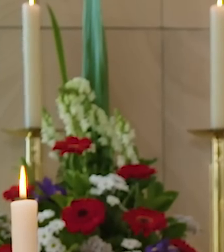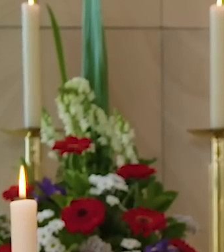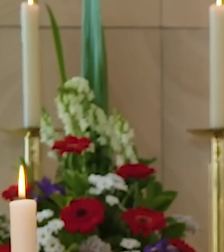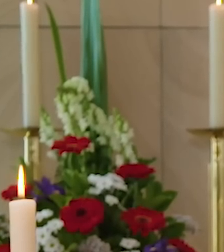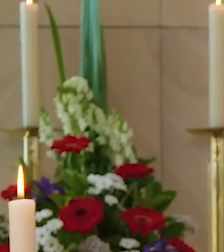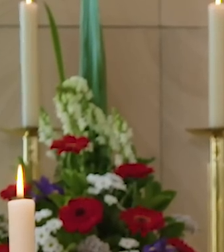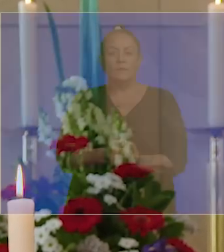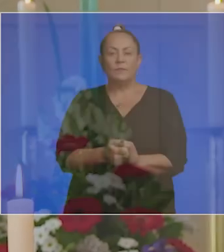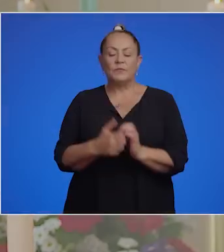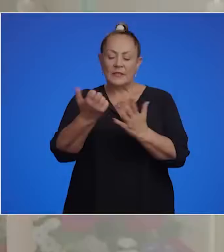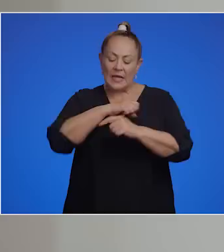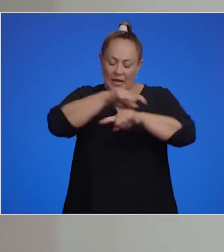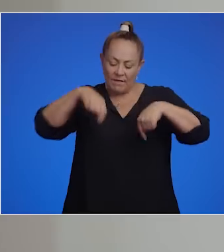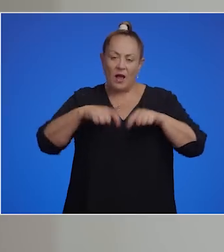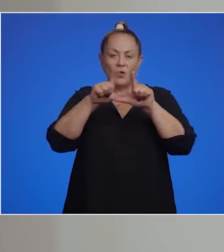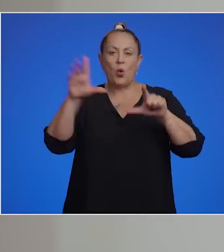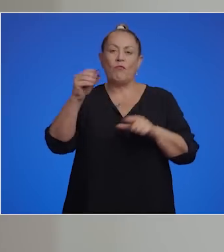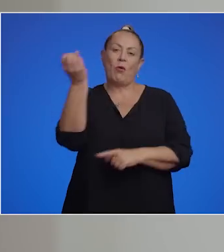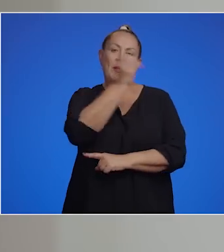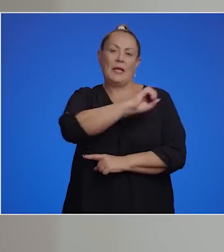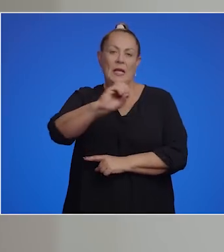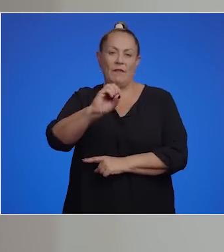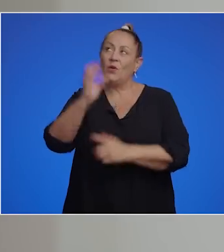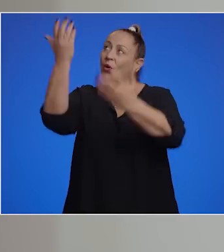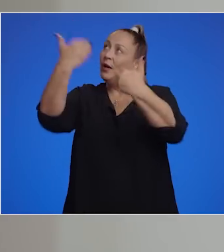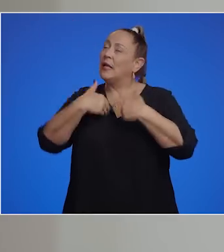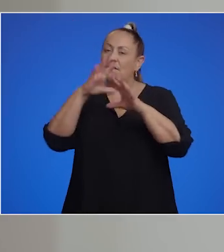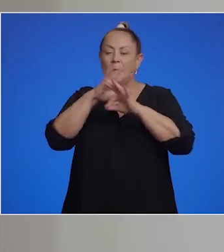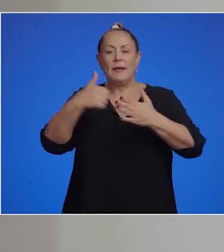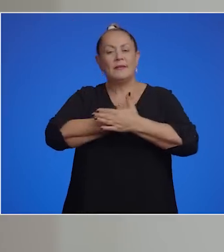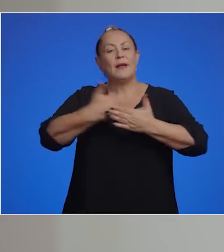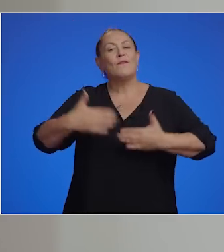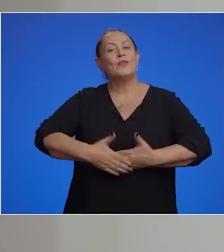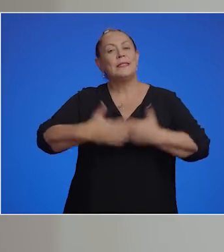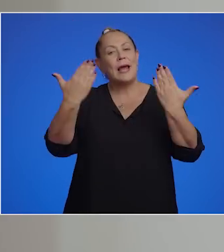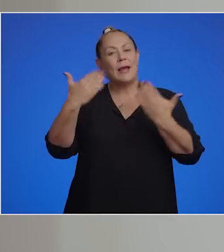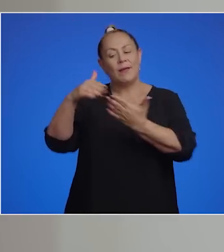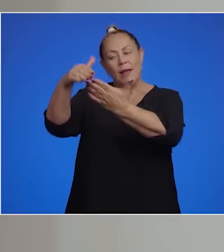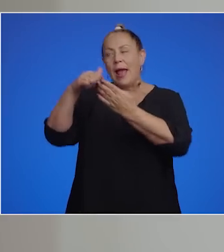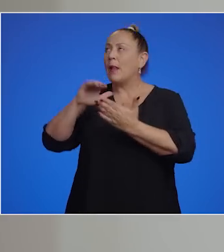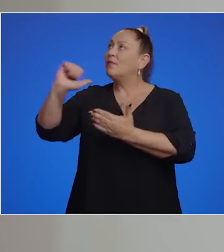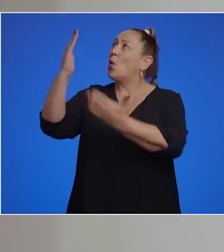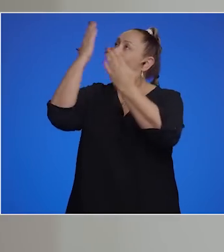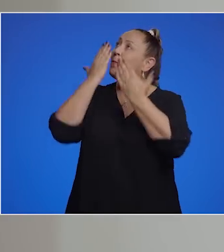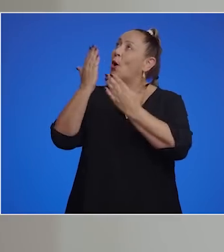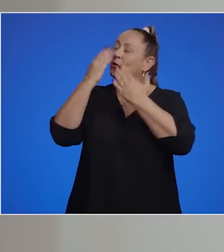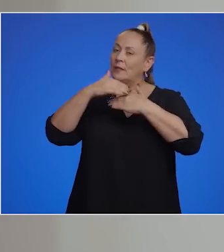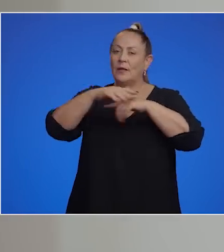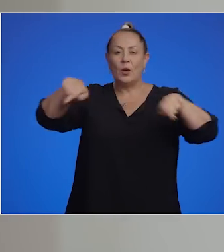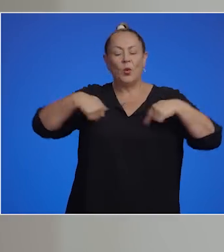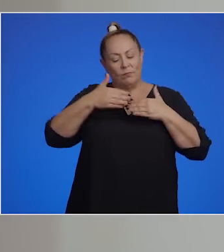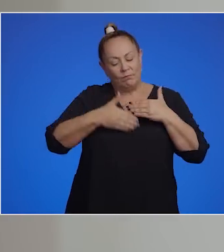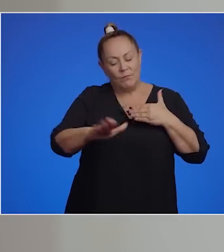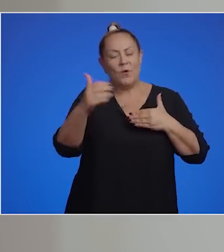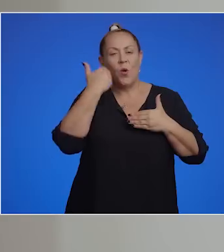deliver us from evil. Deliver us, Lord, we pray, from every evil. Graciously grant peace in our days, that by the help of your